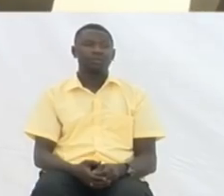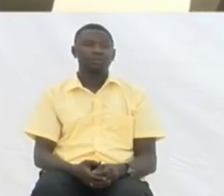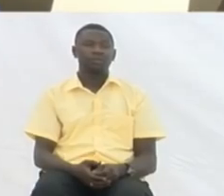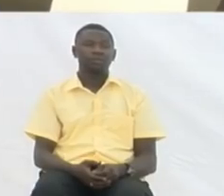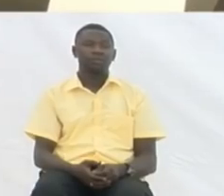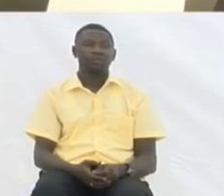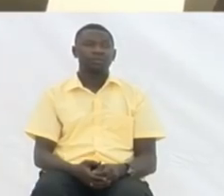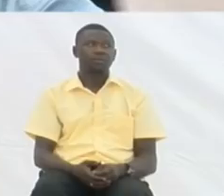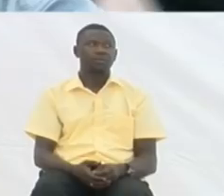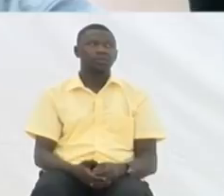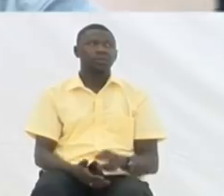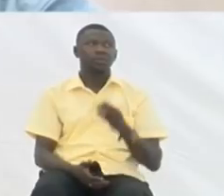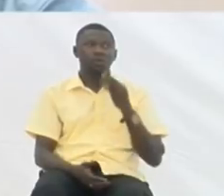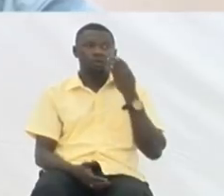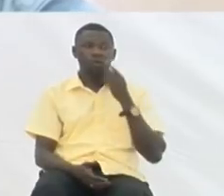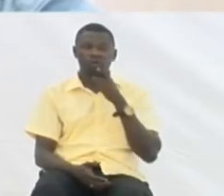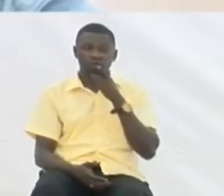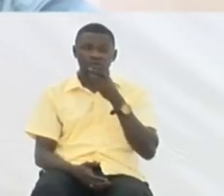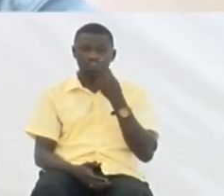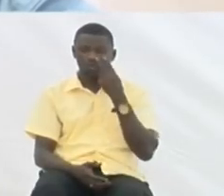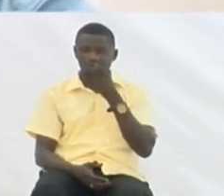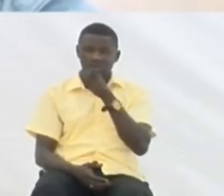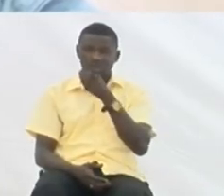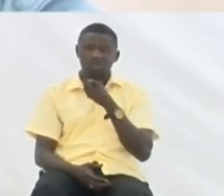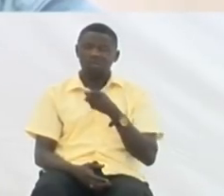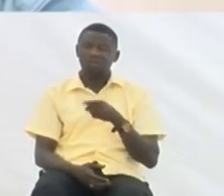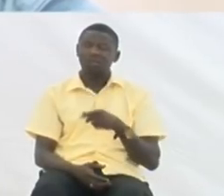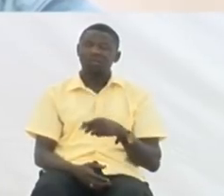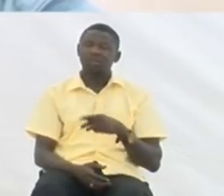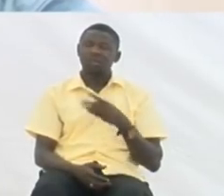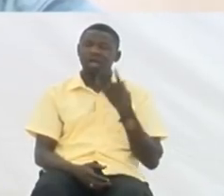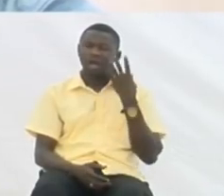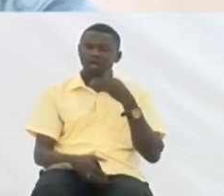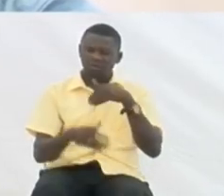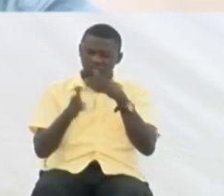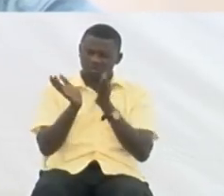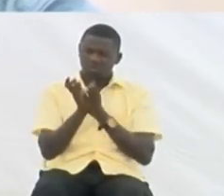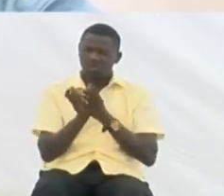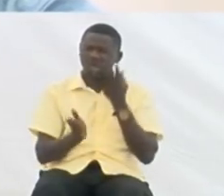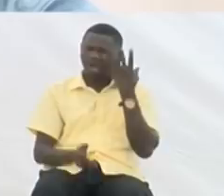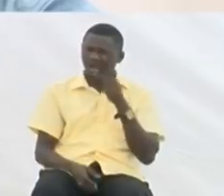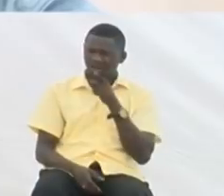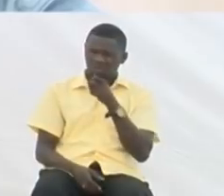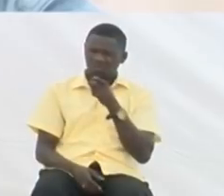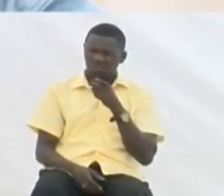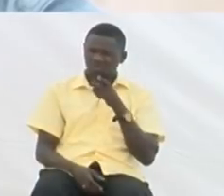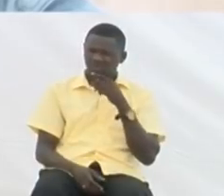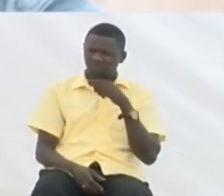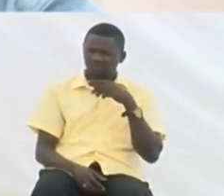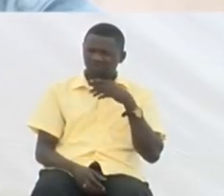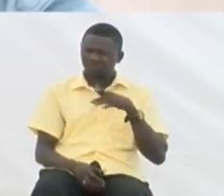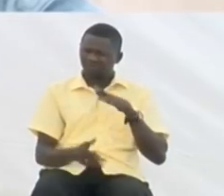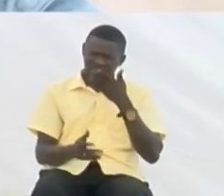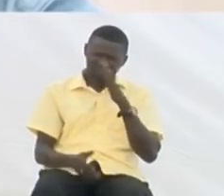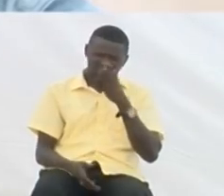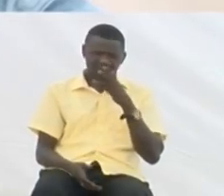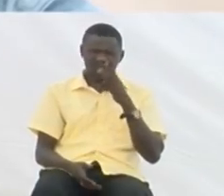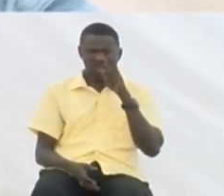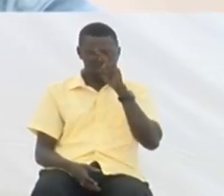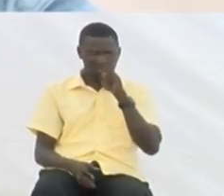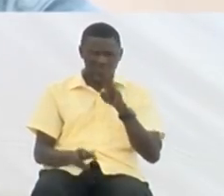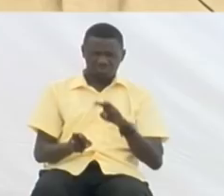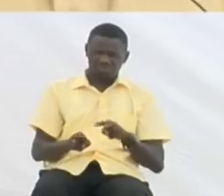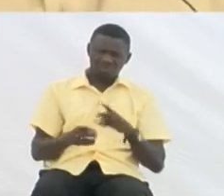When you saw this group, how did you feel? Brie nyinka fo moluje silang ite ya ta